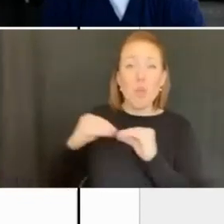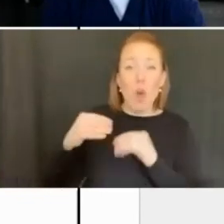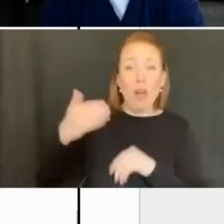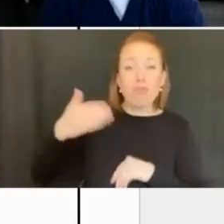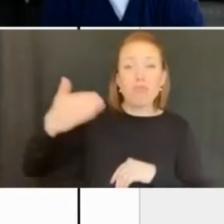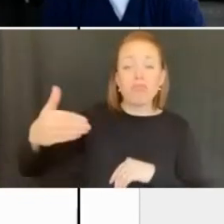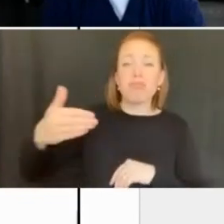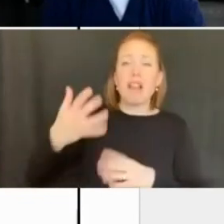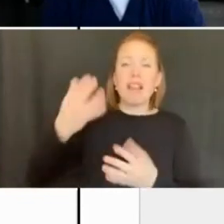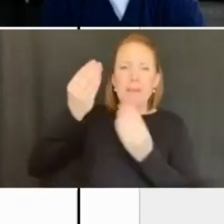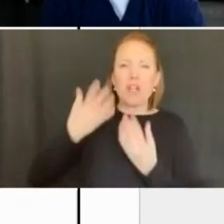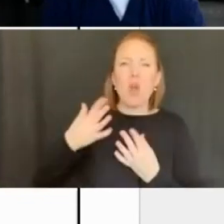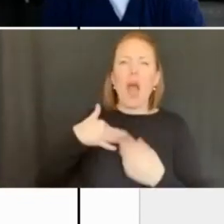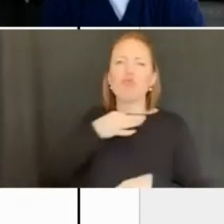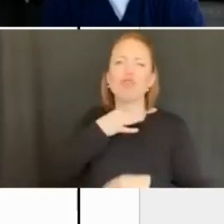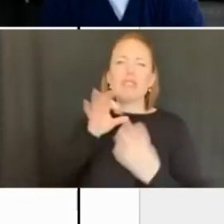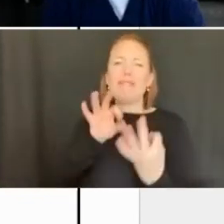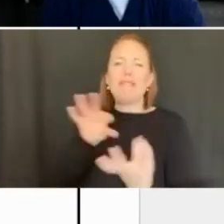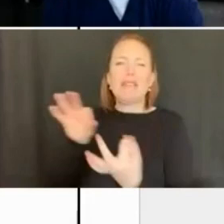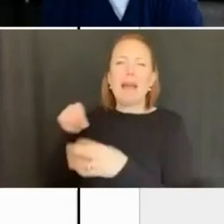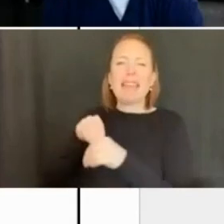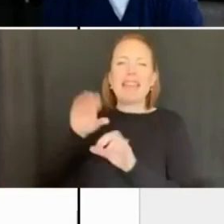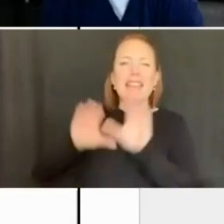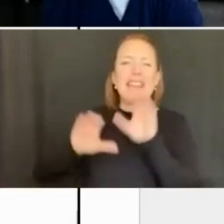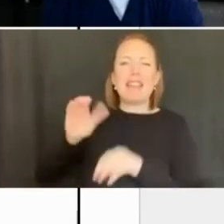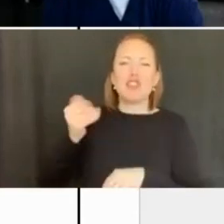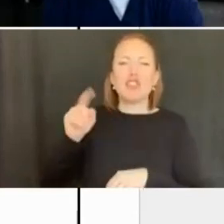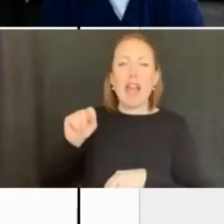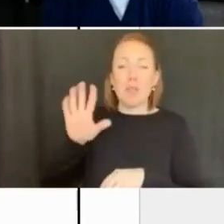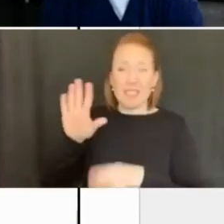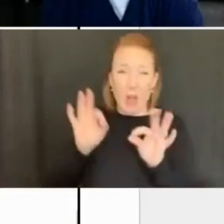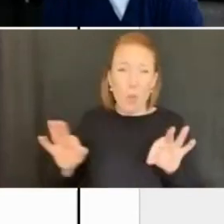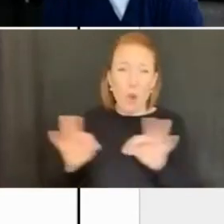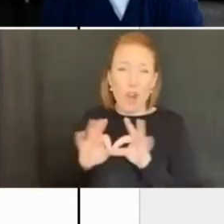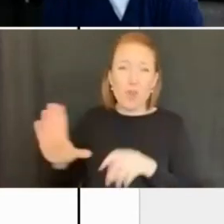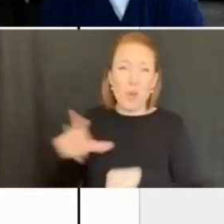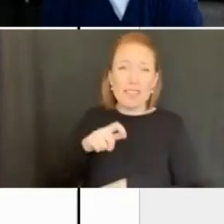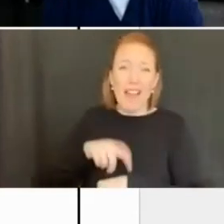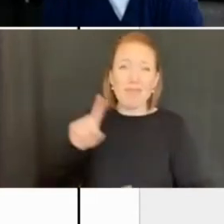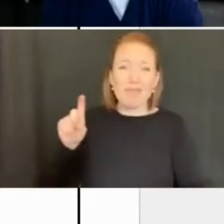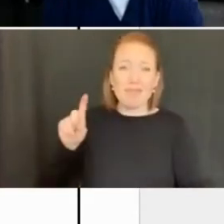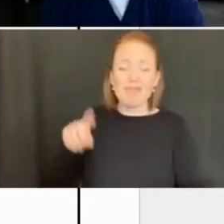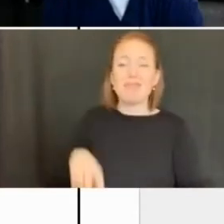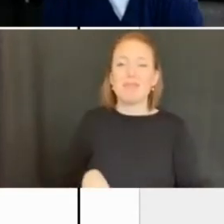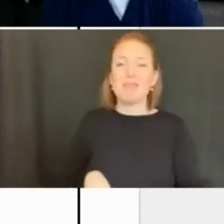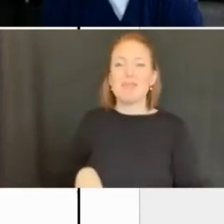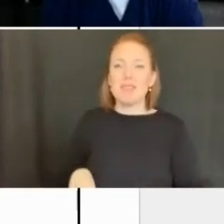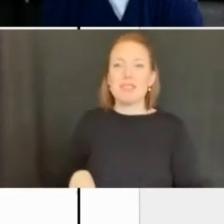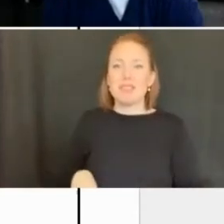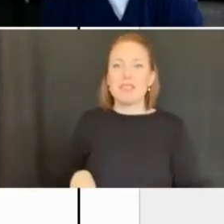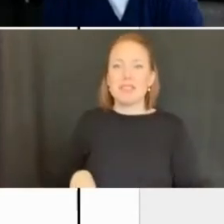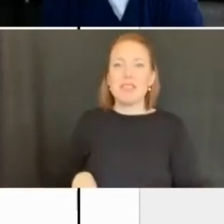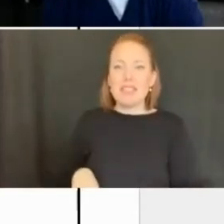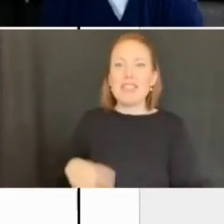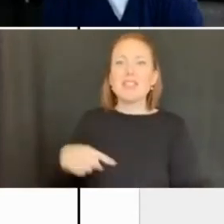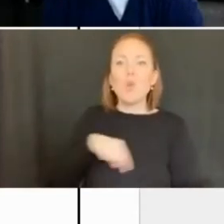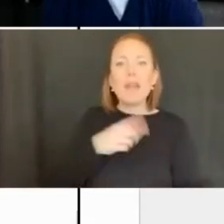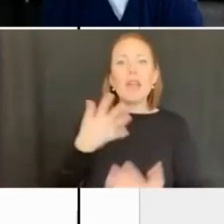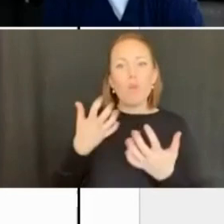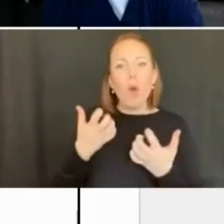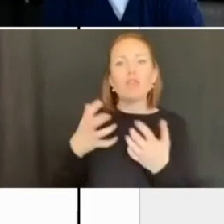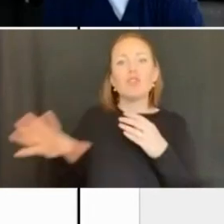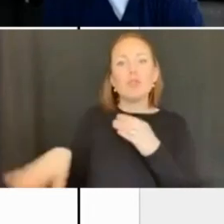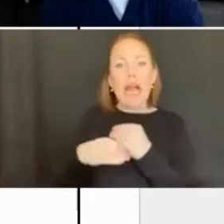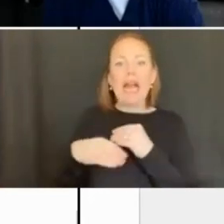love to know your feedback, teachers too, if you thought that was worthwhile, because we want to push into areas where we think there's a need